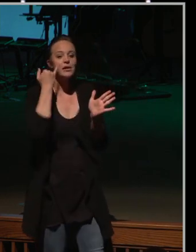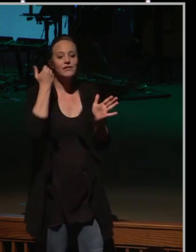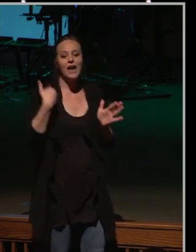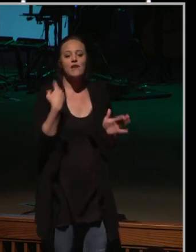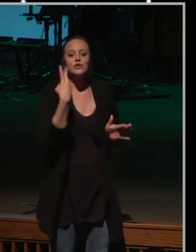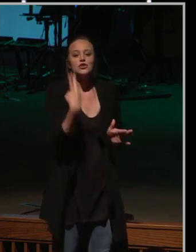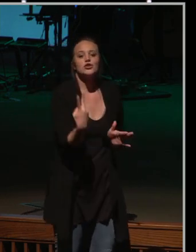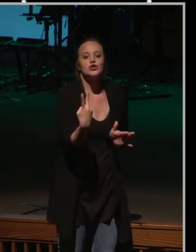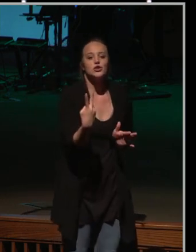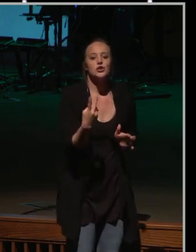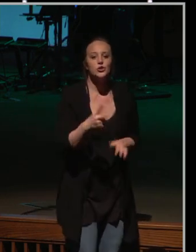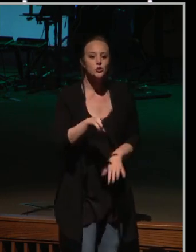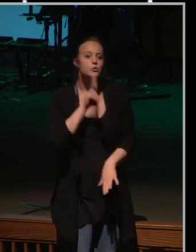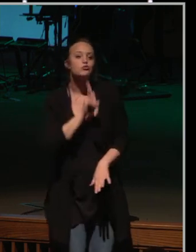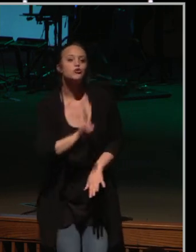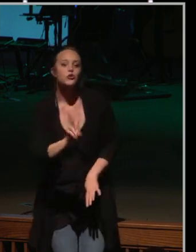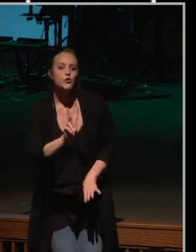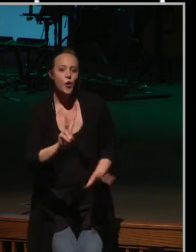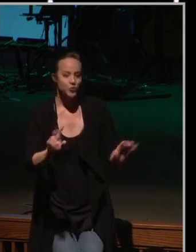them and just watch.